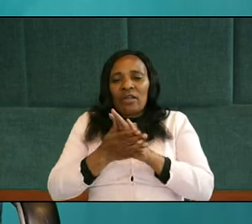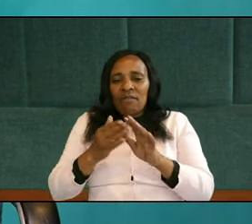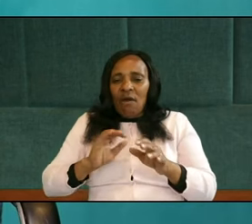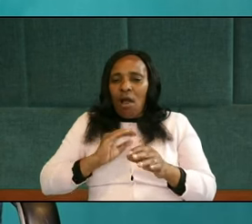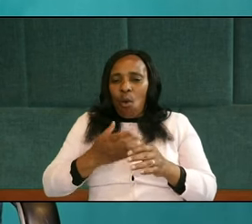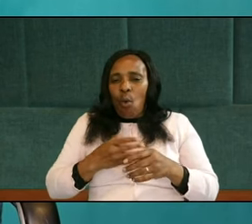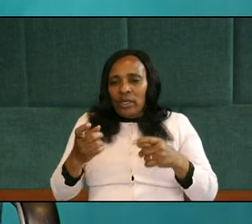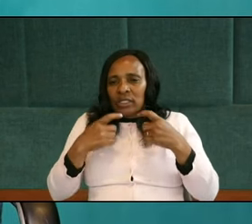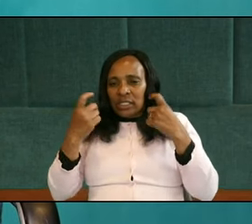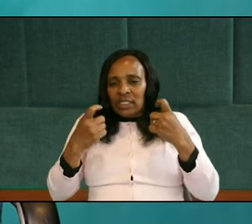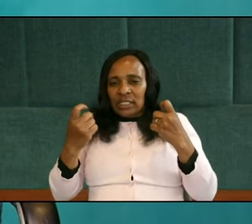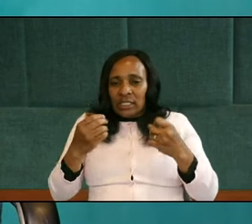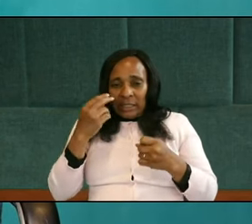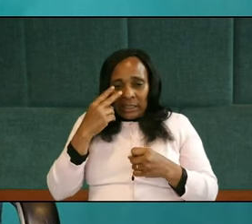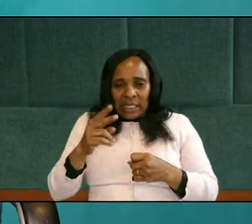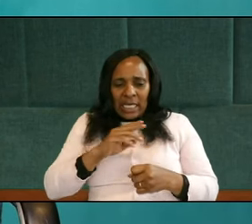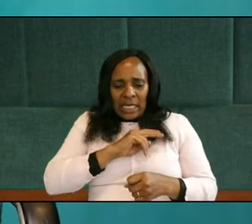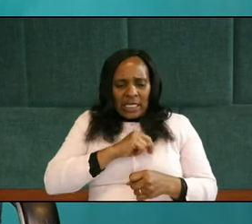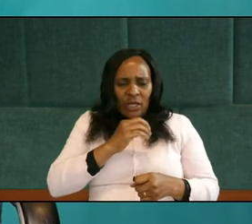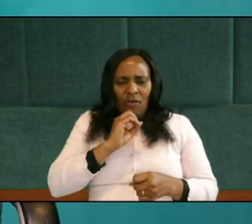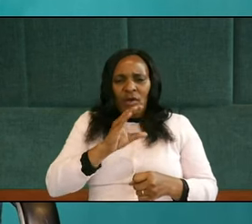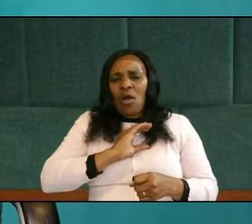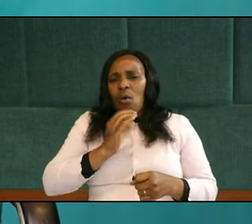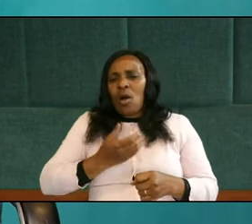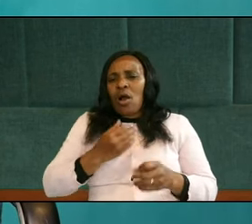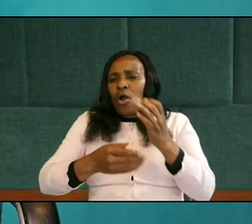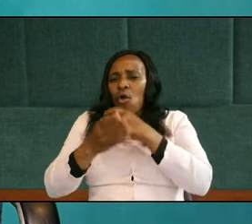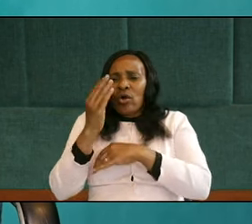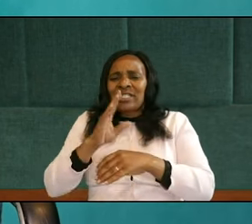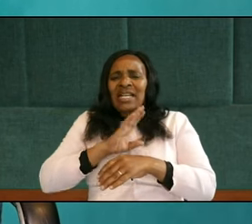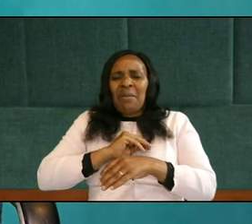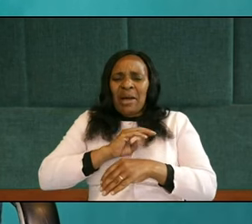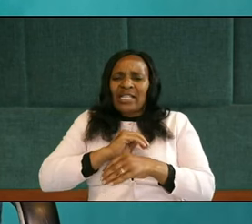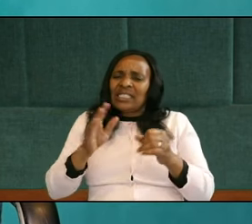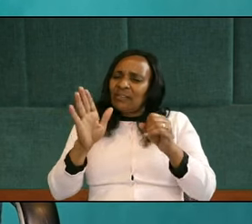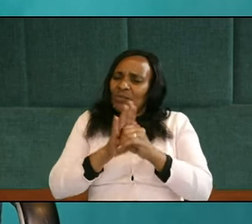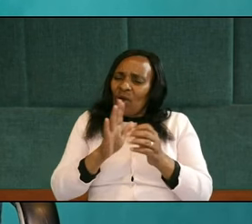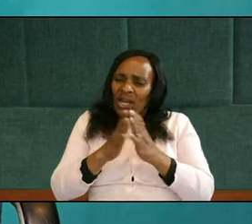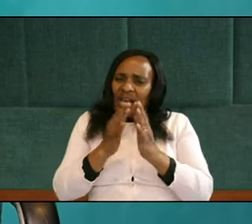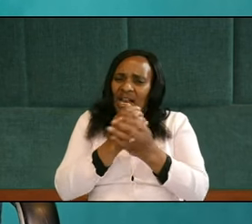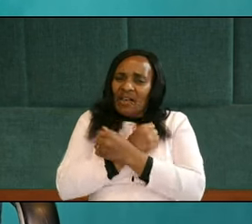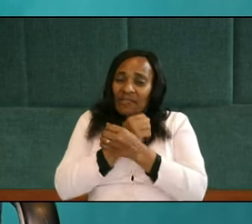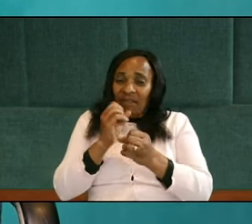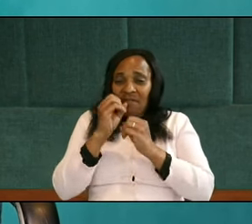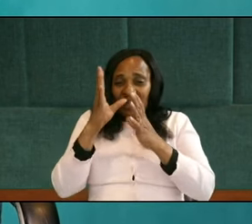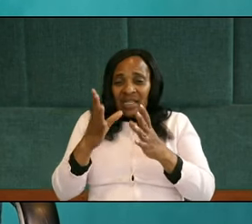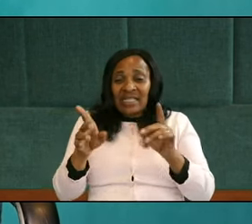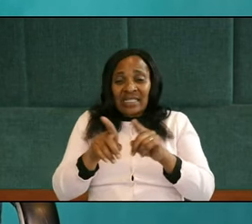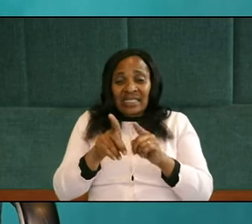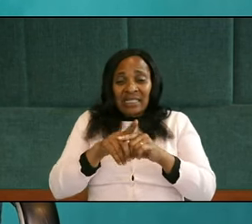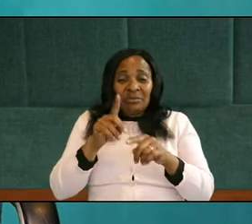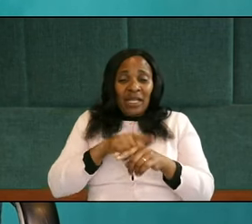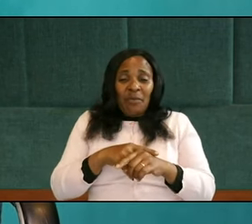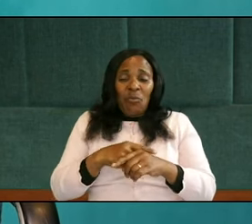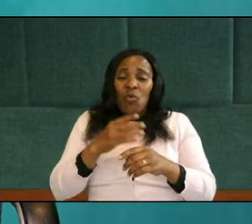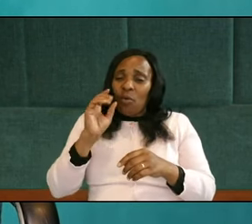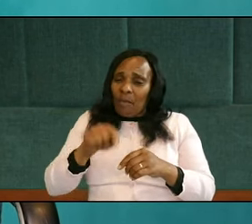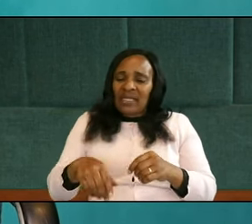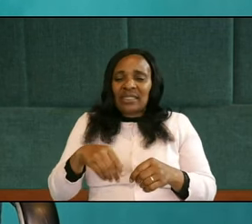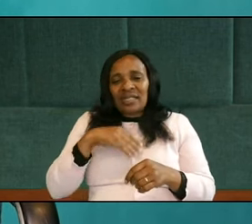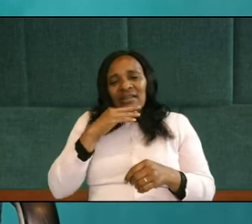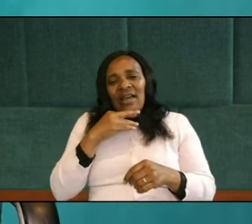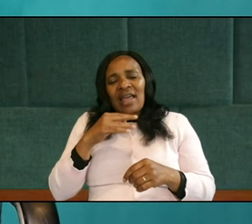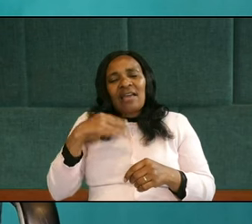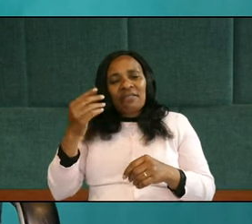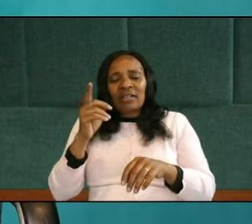the nature of our God. He's a merciful and a loving Father. And though we deserve death time and time again, you know, in this day